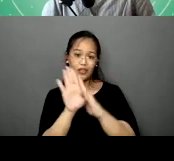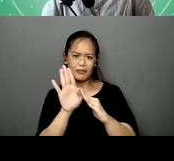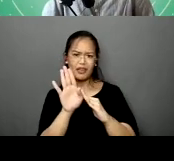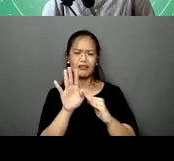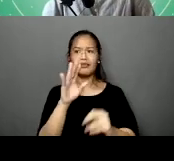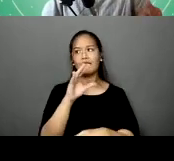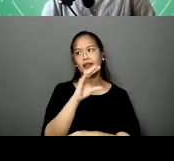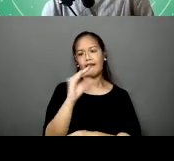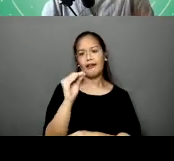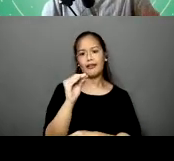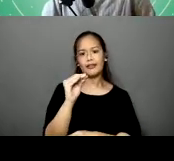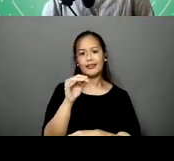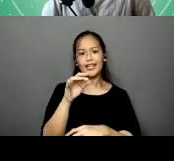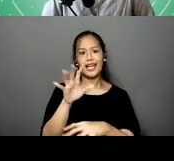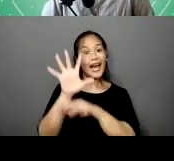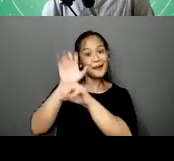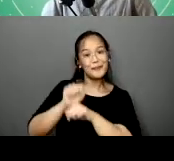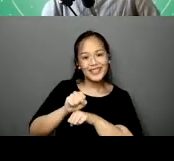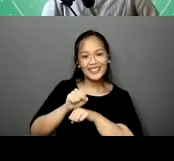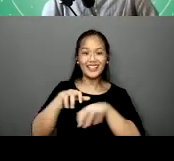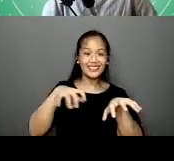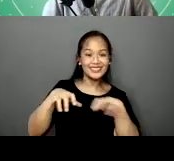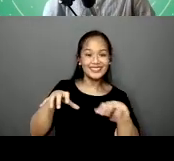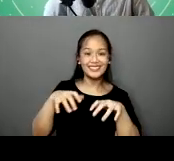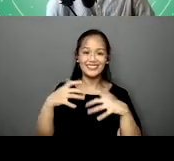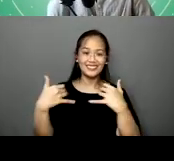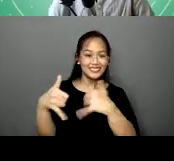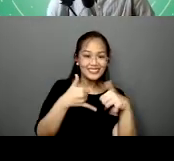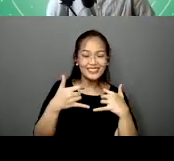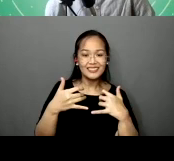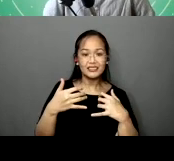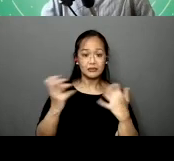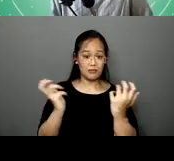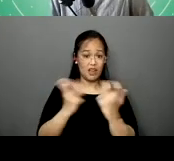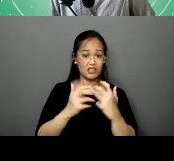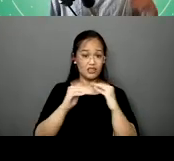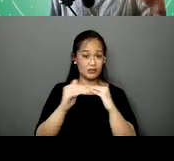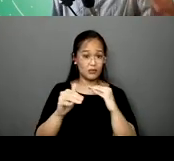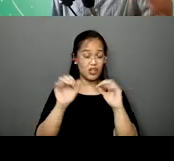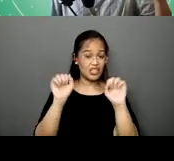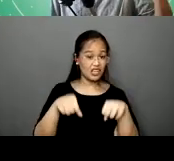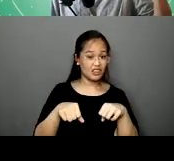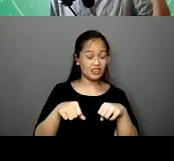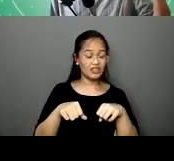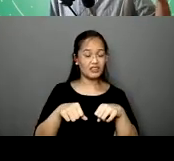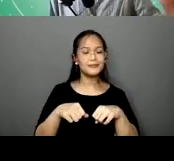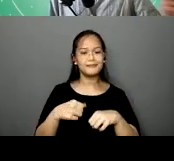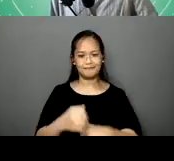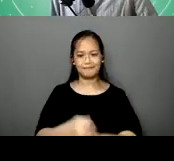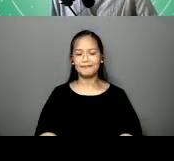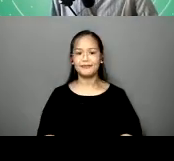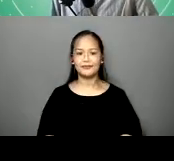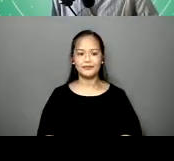things that we do. Is there ways that we can be more sustainable? Okay. Okay. Now, one